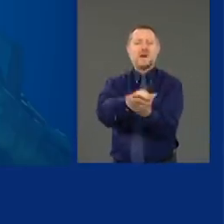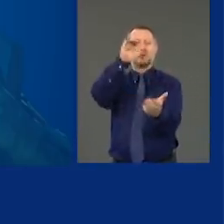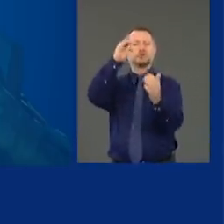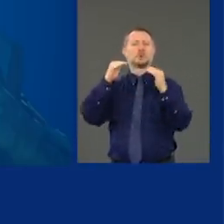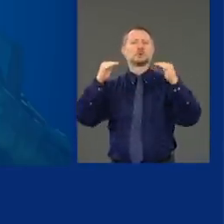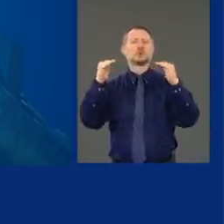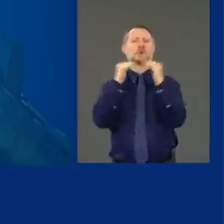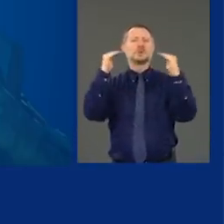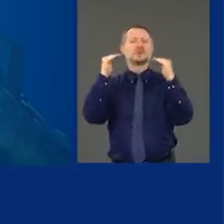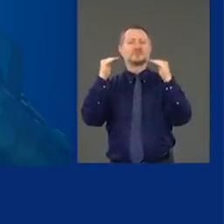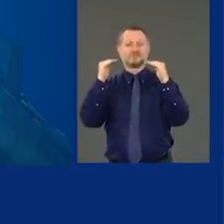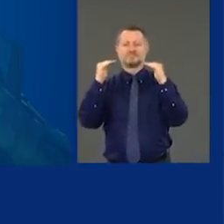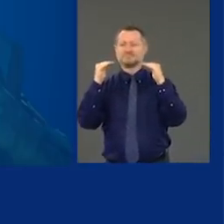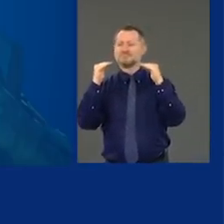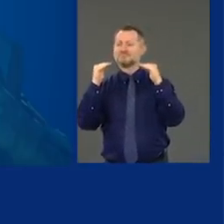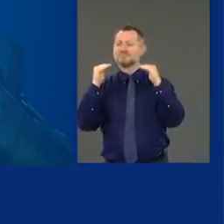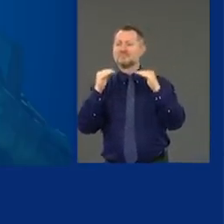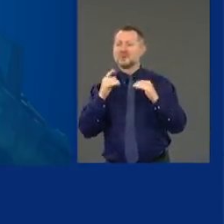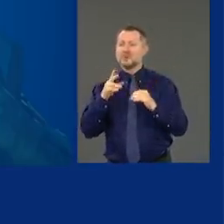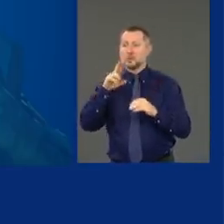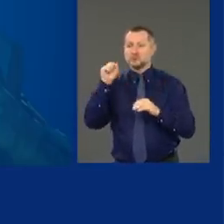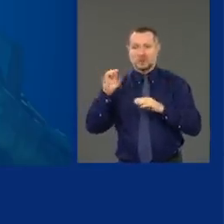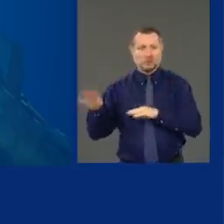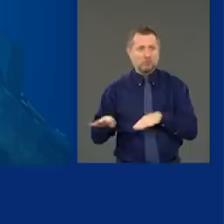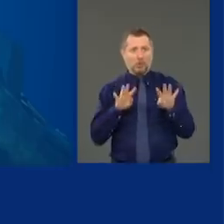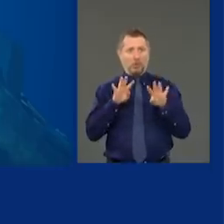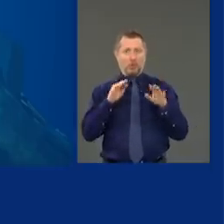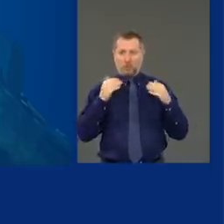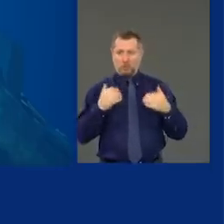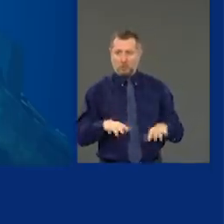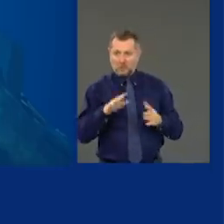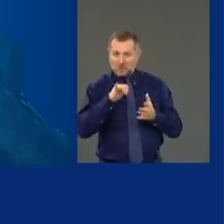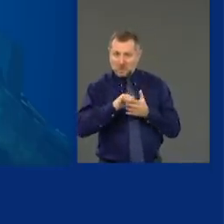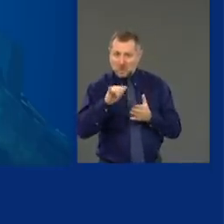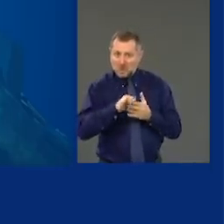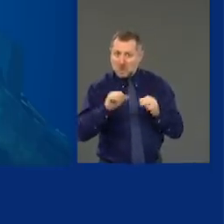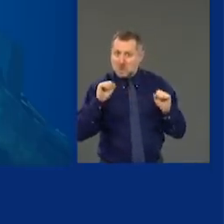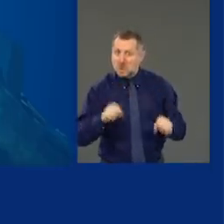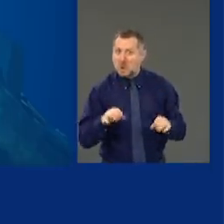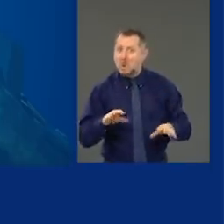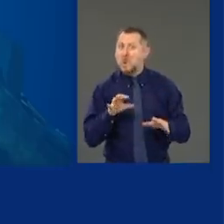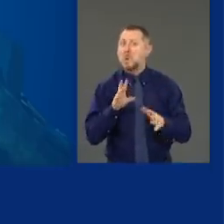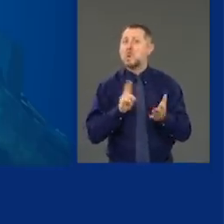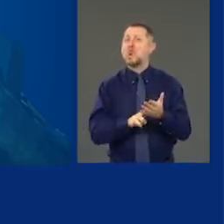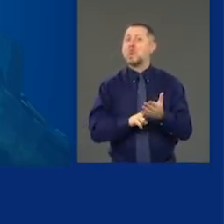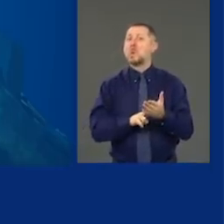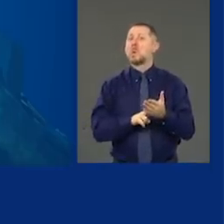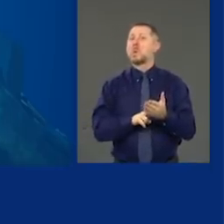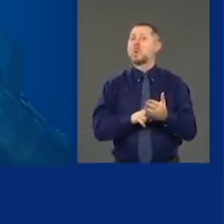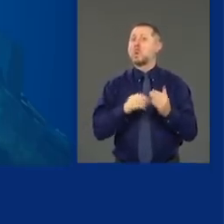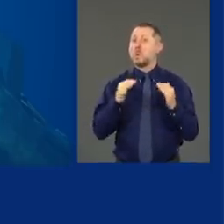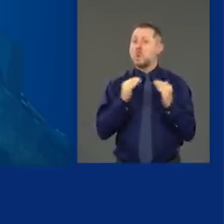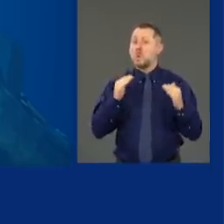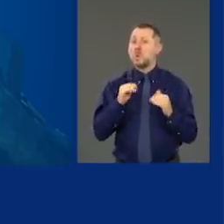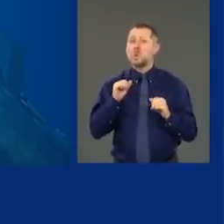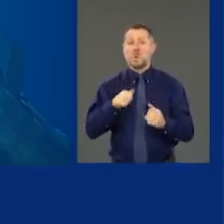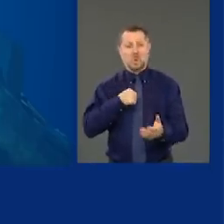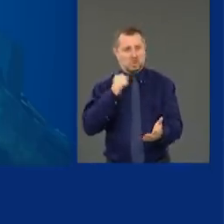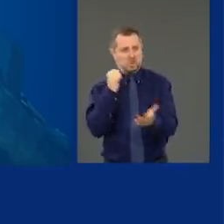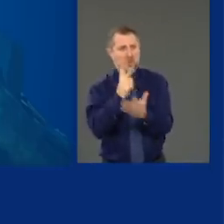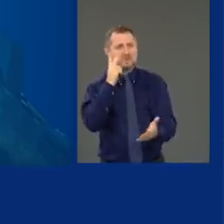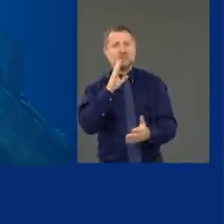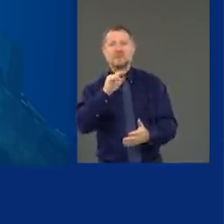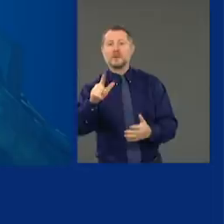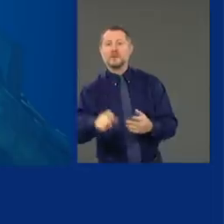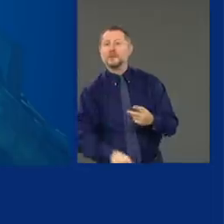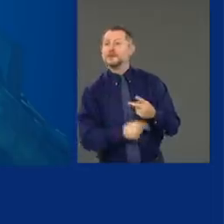and the rest of the country said, oh, let's look at that. And we passed the bill and went right across the